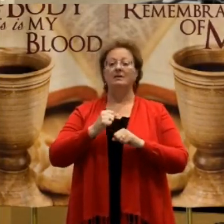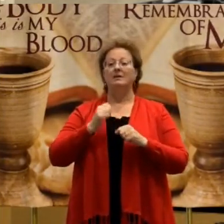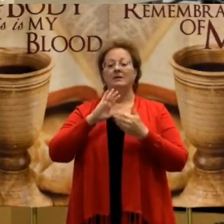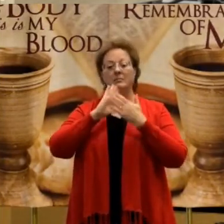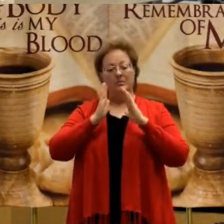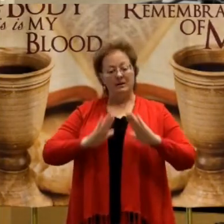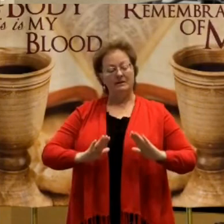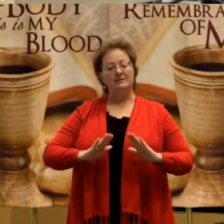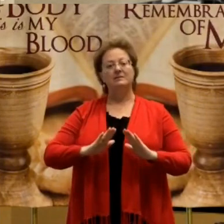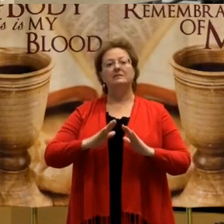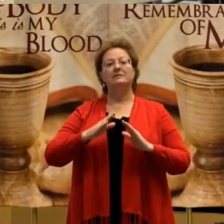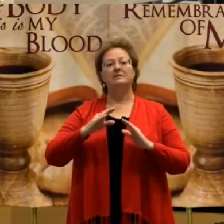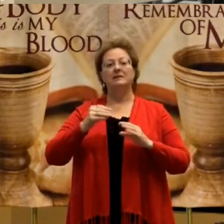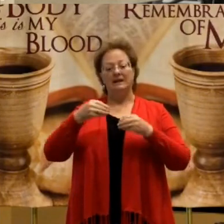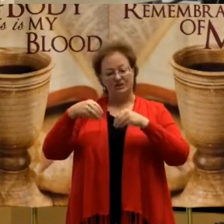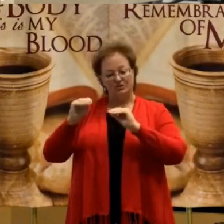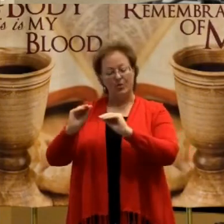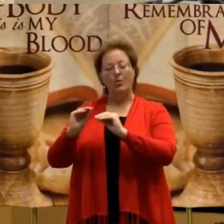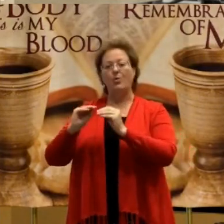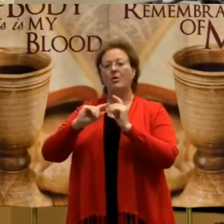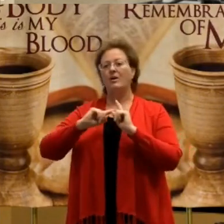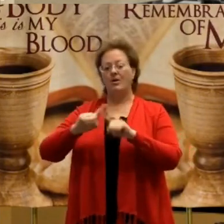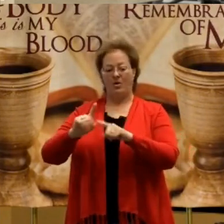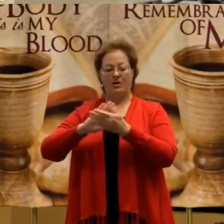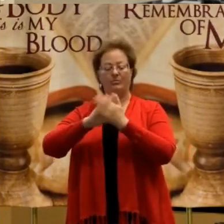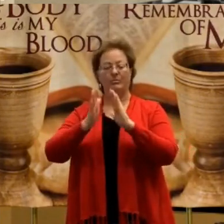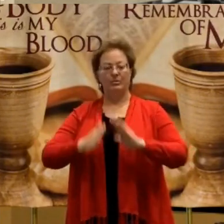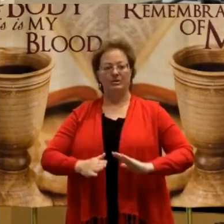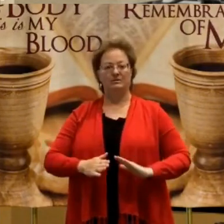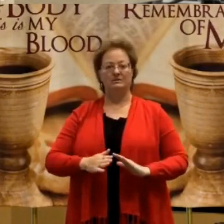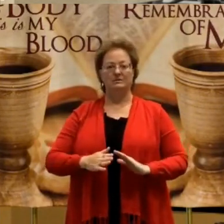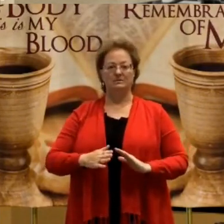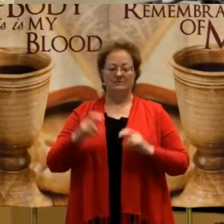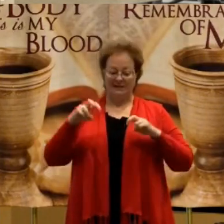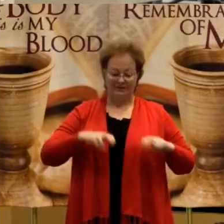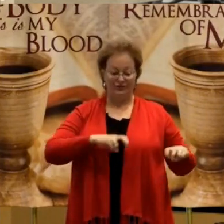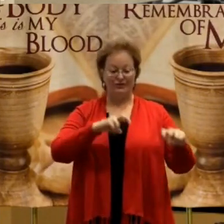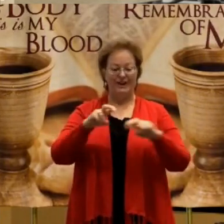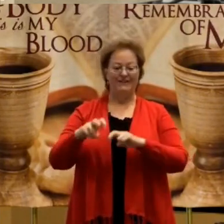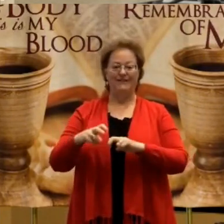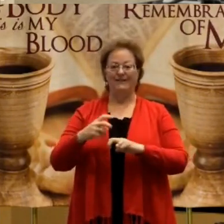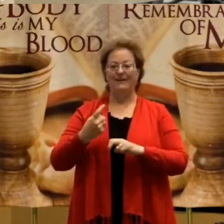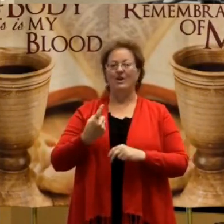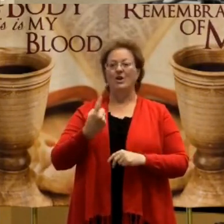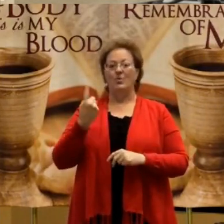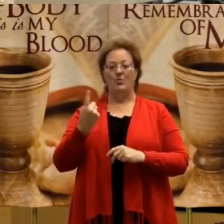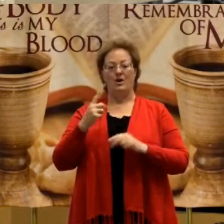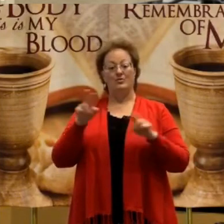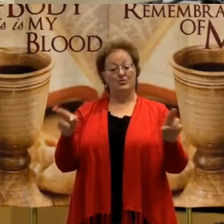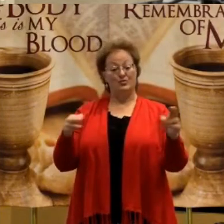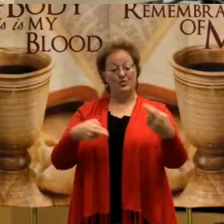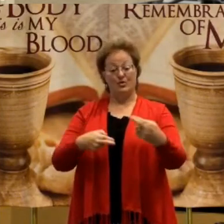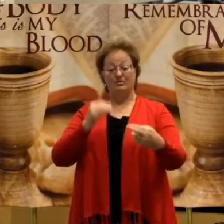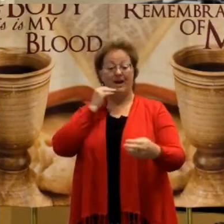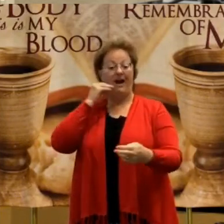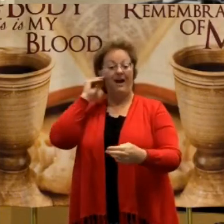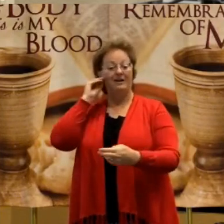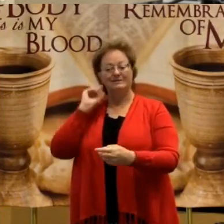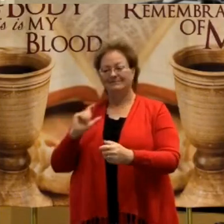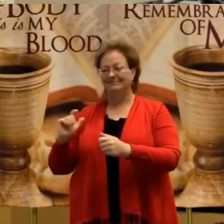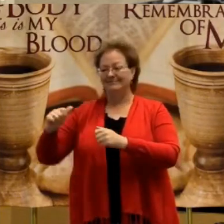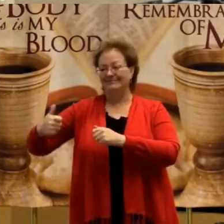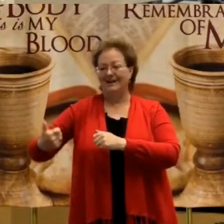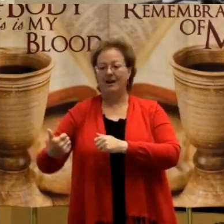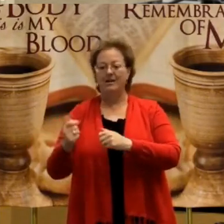grocery store, go in His peace there. If the biggest journey you take this week is walking from one room of your house to